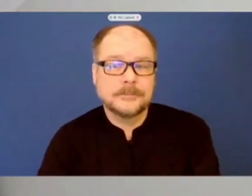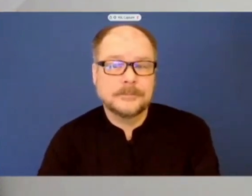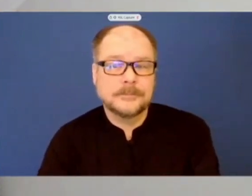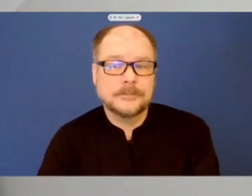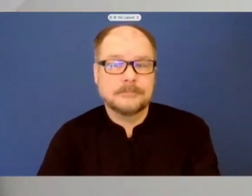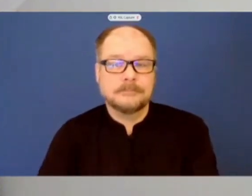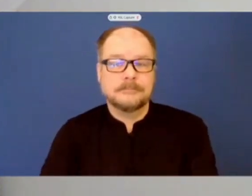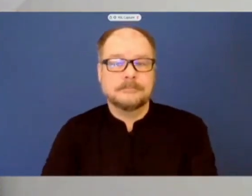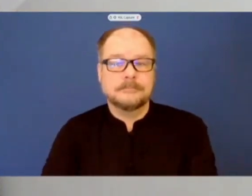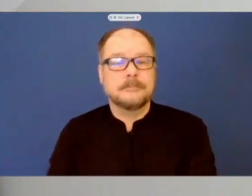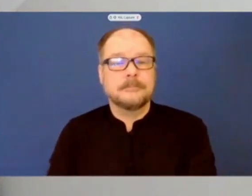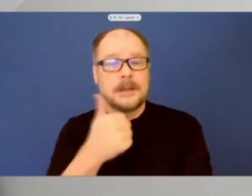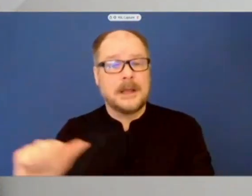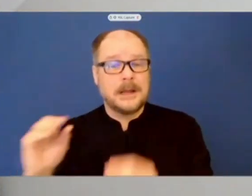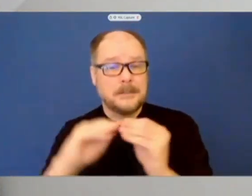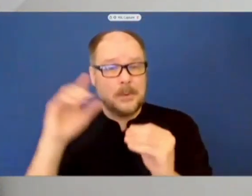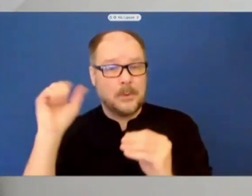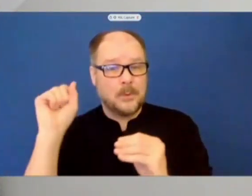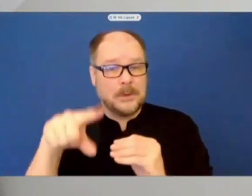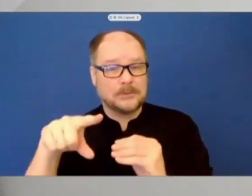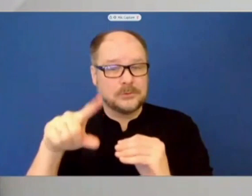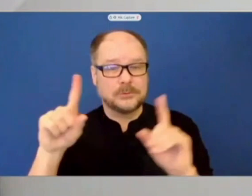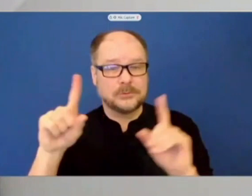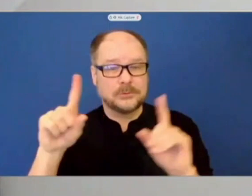Any more follow-up questions?